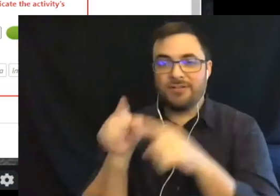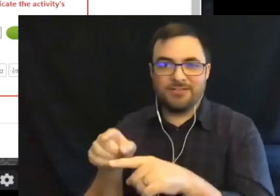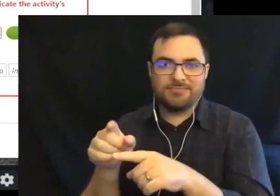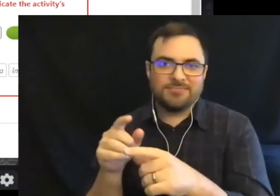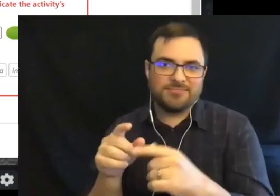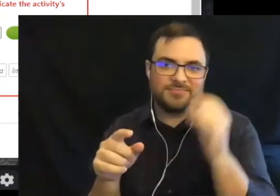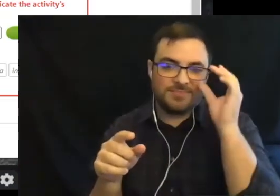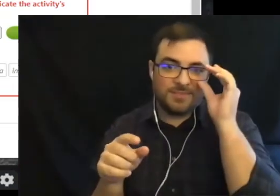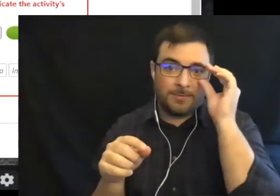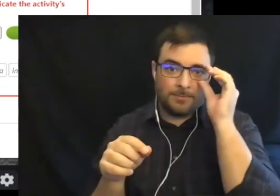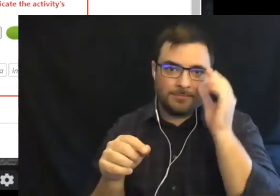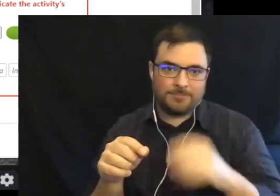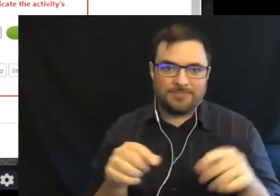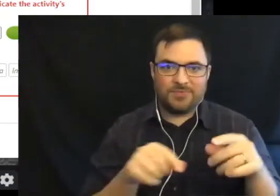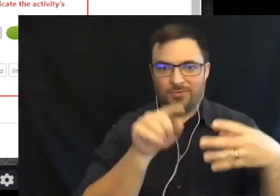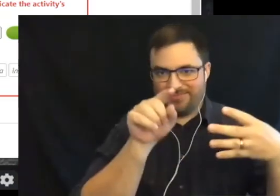premium